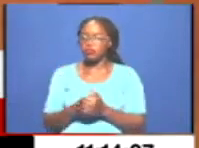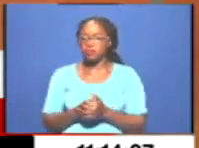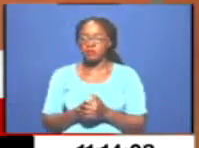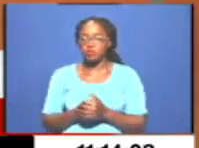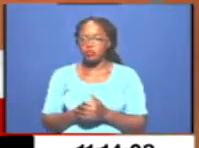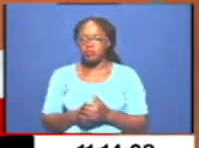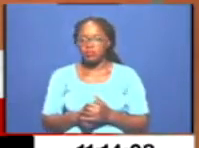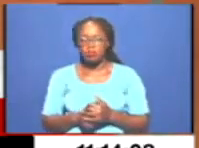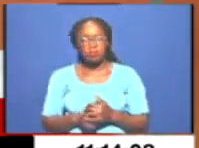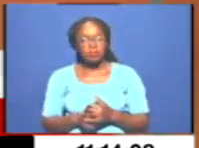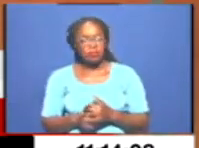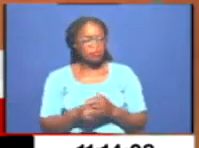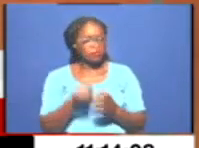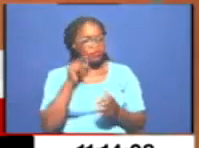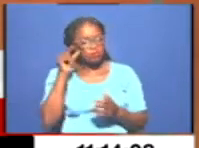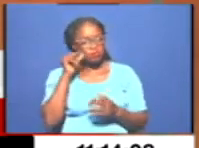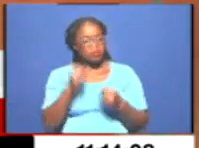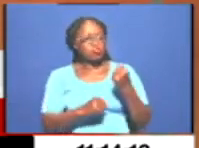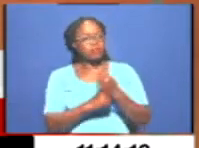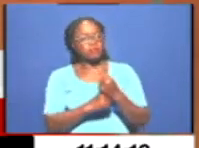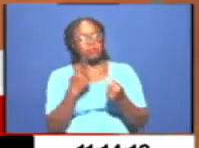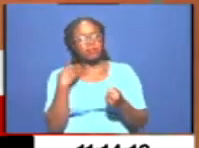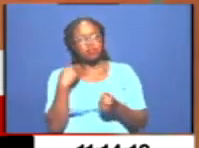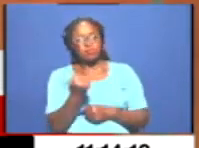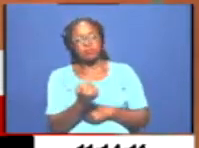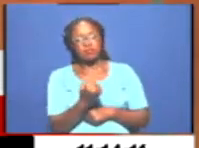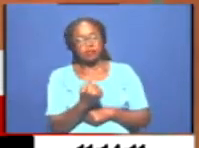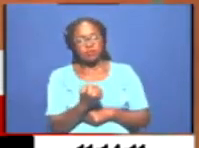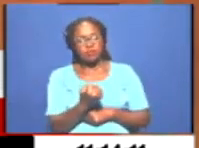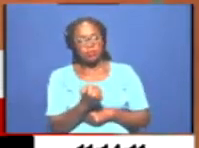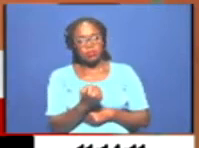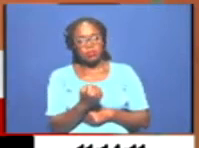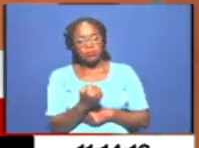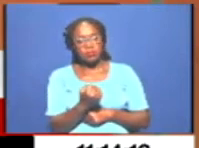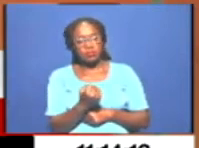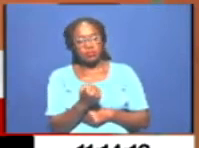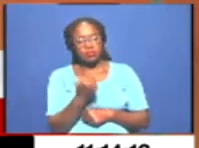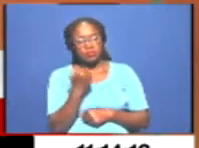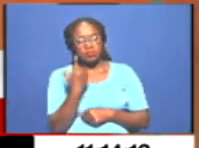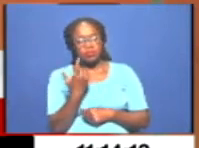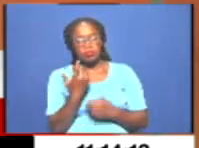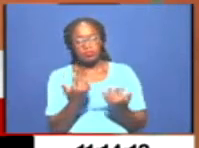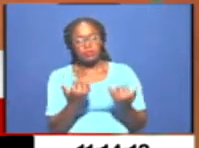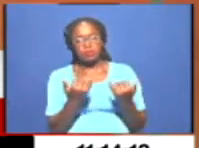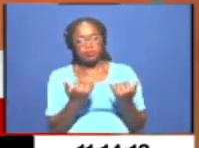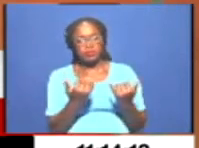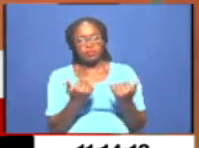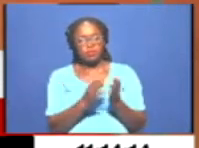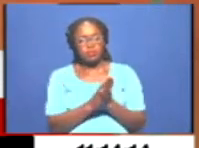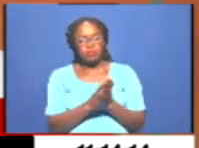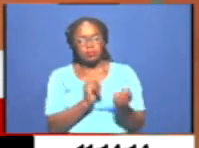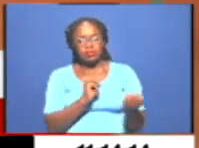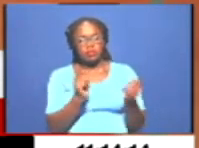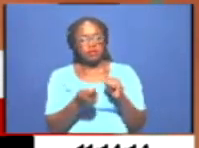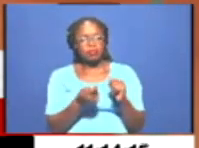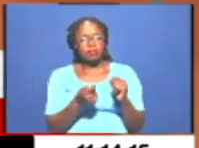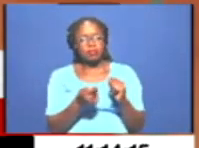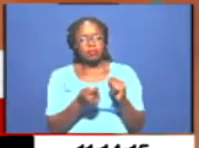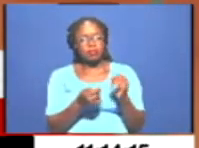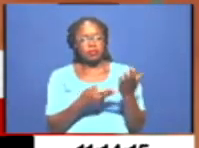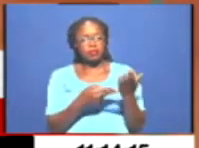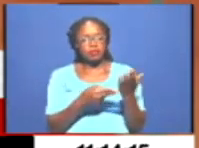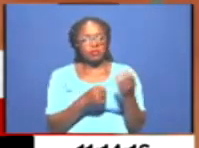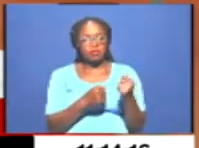gender pillar that I wanted to bring in, which is number five. Now, that one I want to put in, a shift to technical support